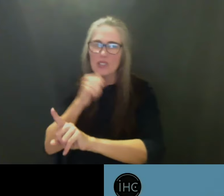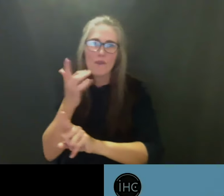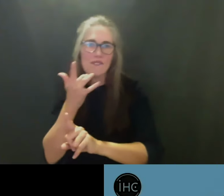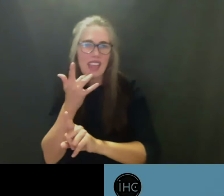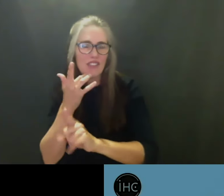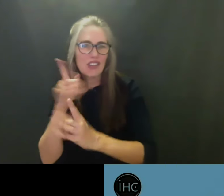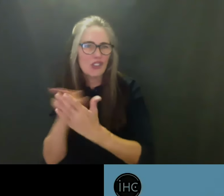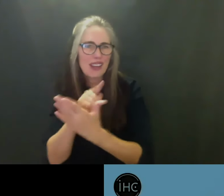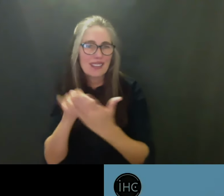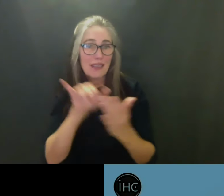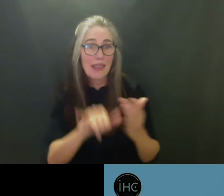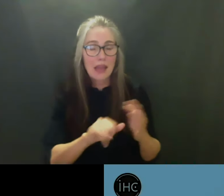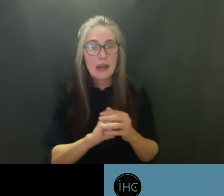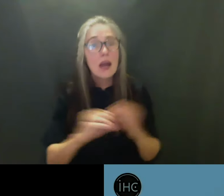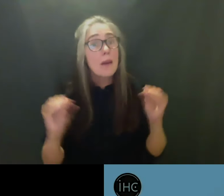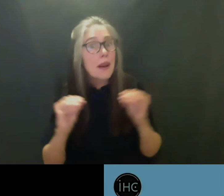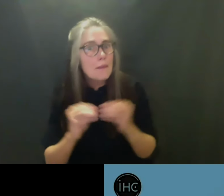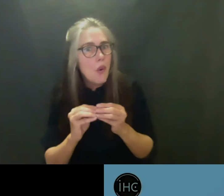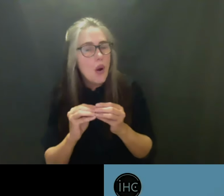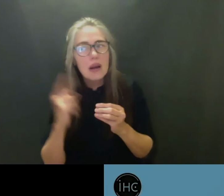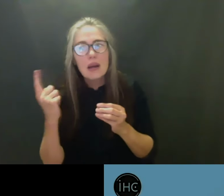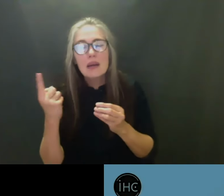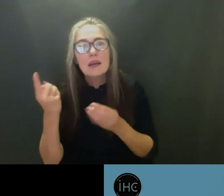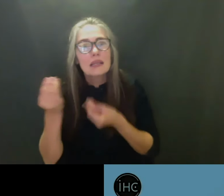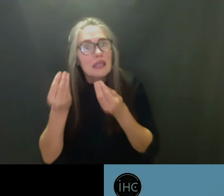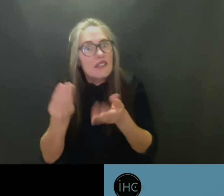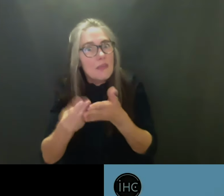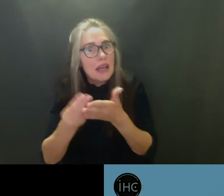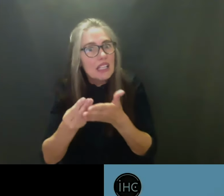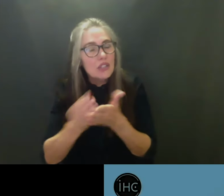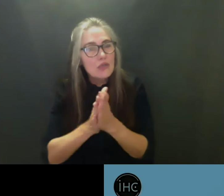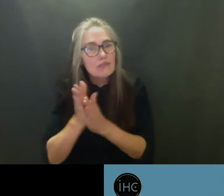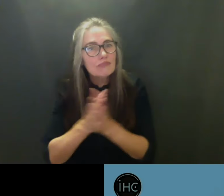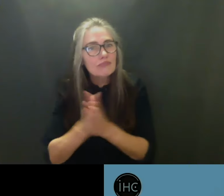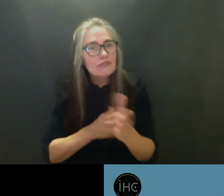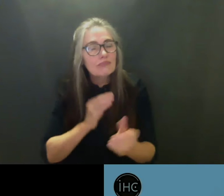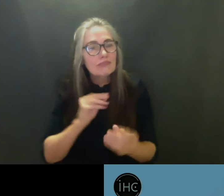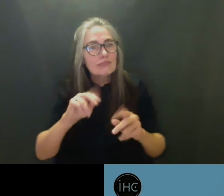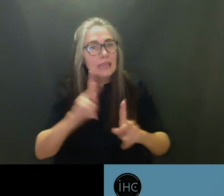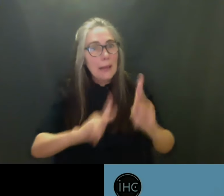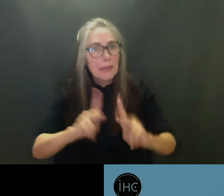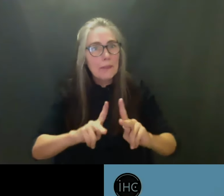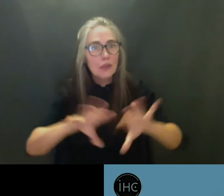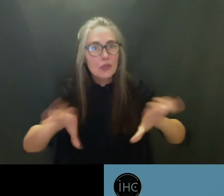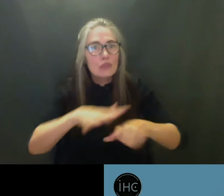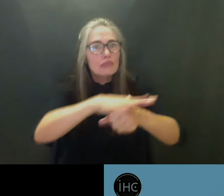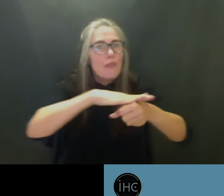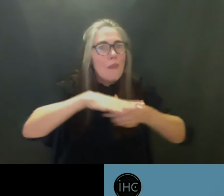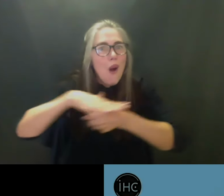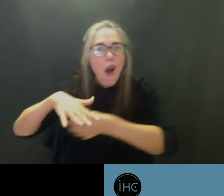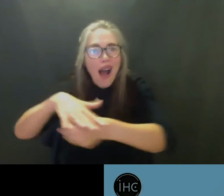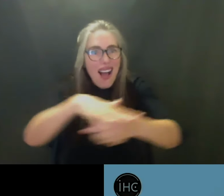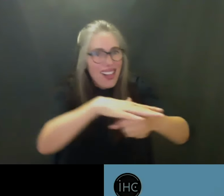Sarbanes, uh, has a, has had a proposal for a long time that I really like that small donor